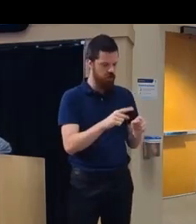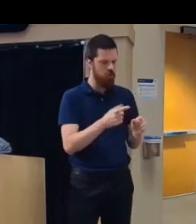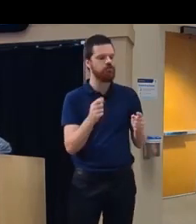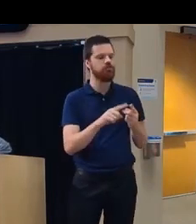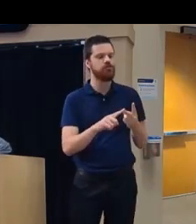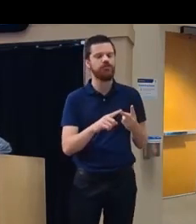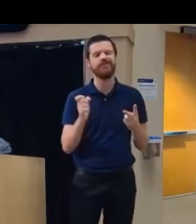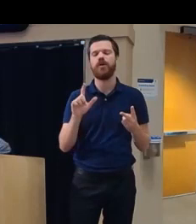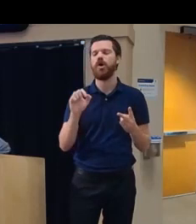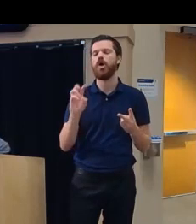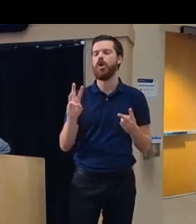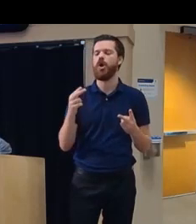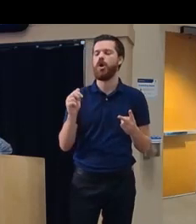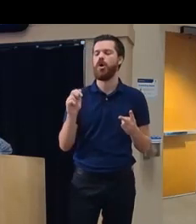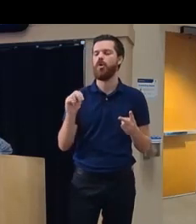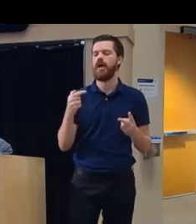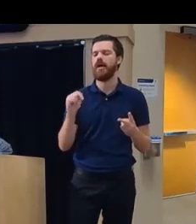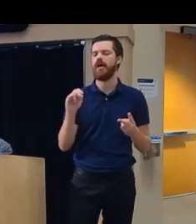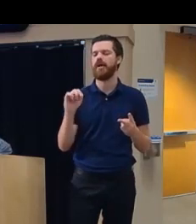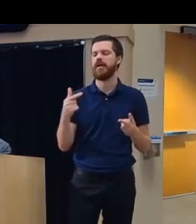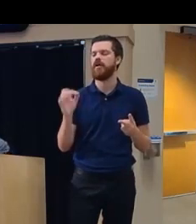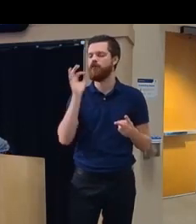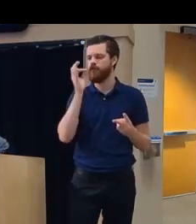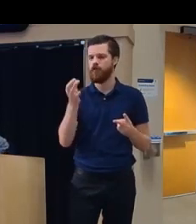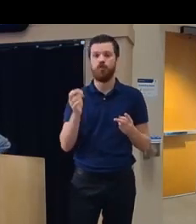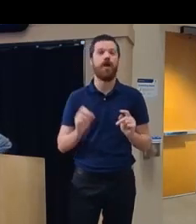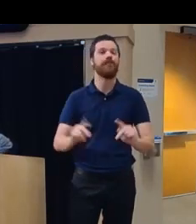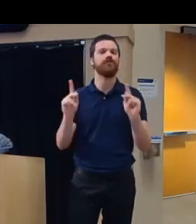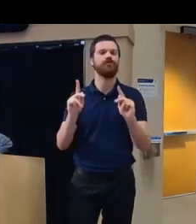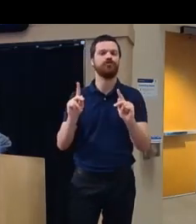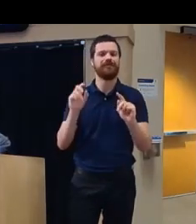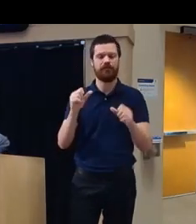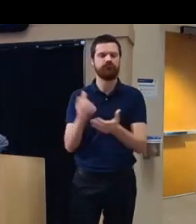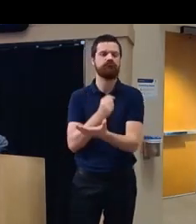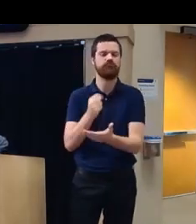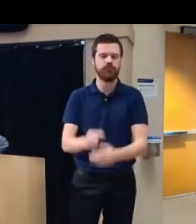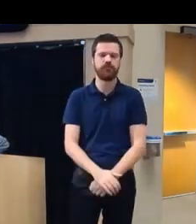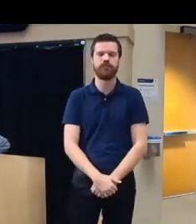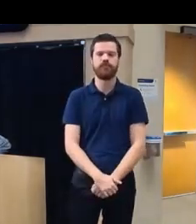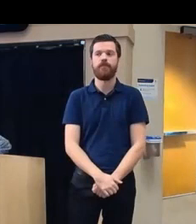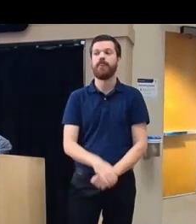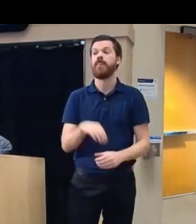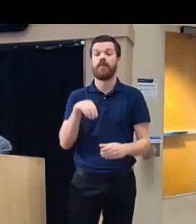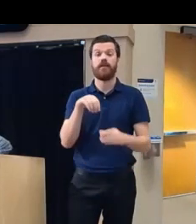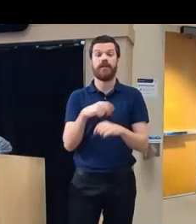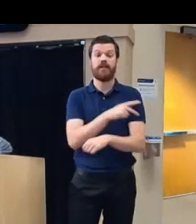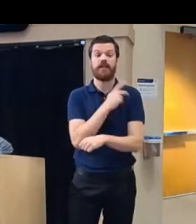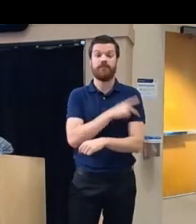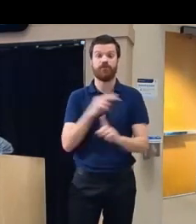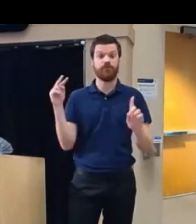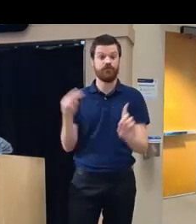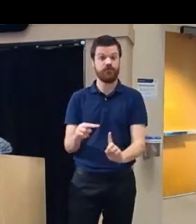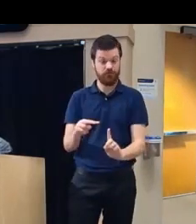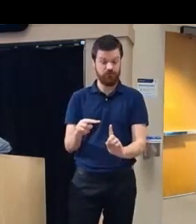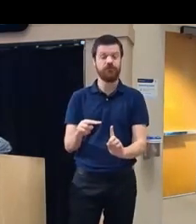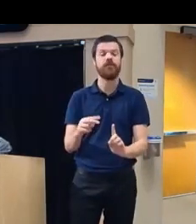things, low-hanging fruit, do you see as possibilities here in this department? Okay, so I think on the inpatient side, and again, some of